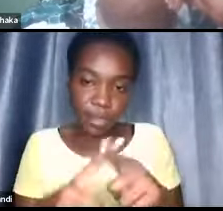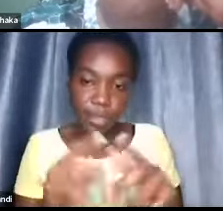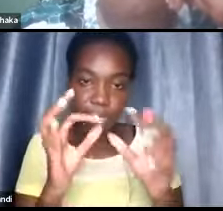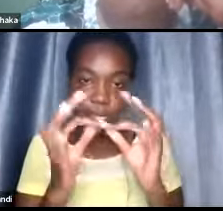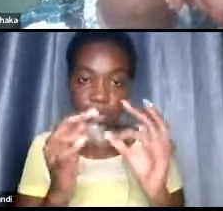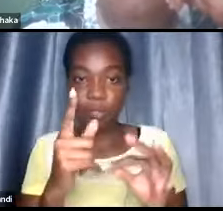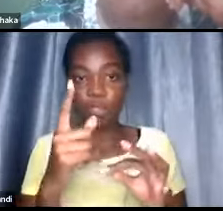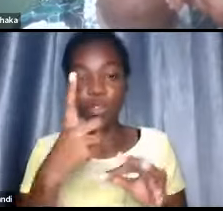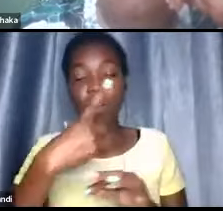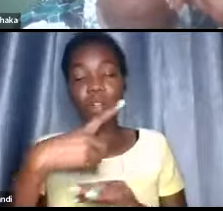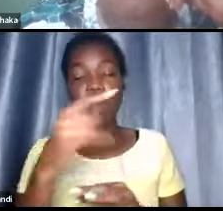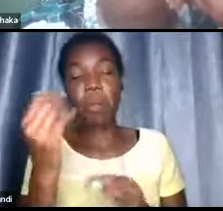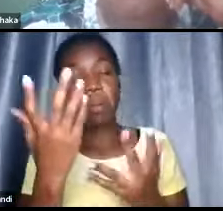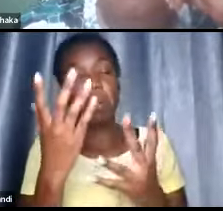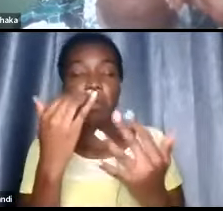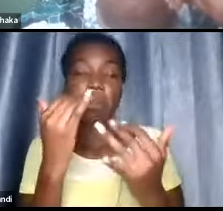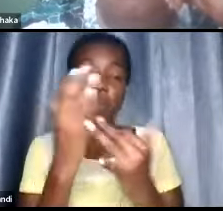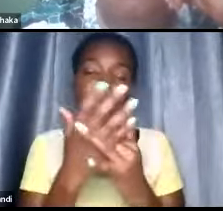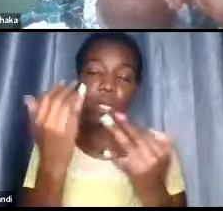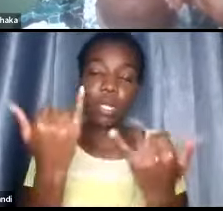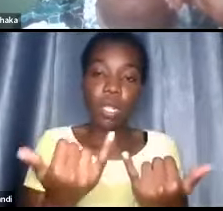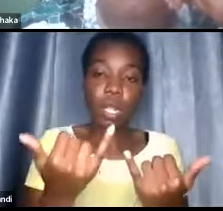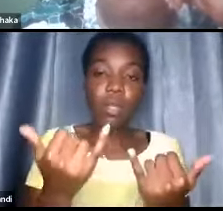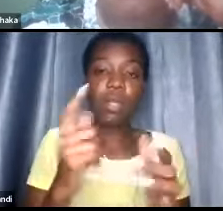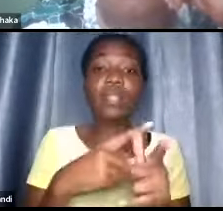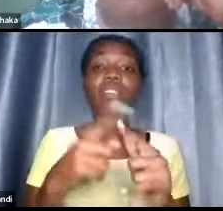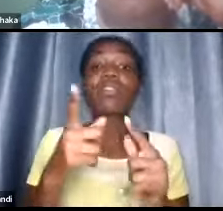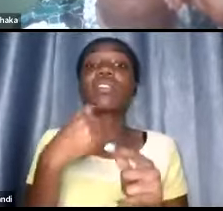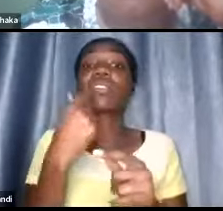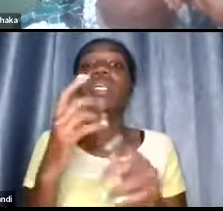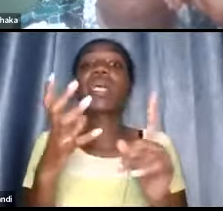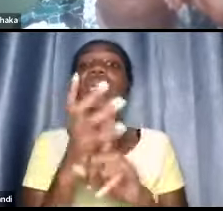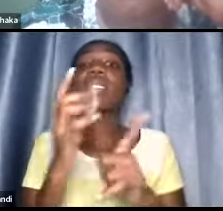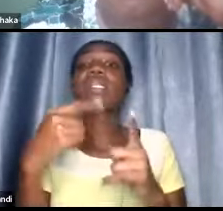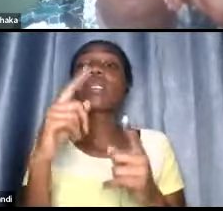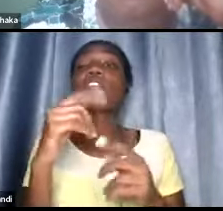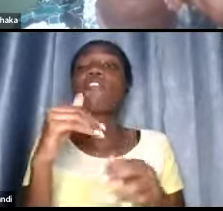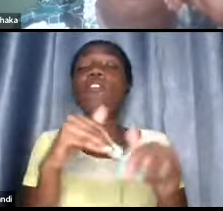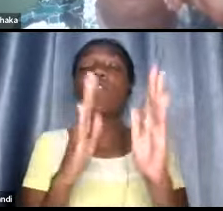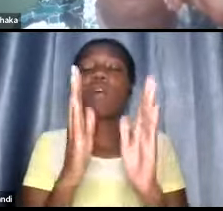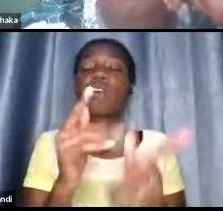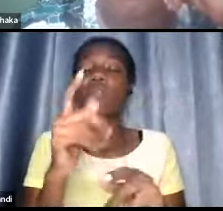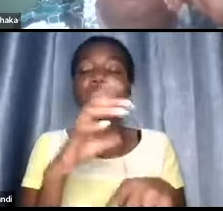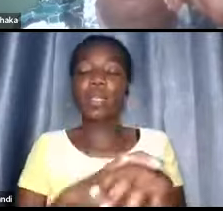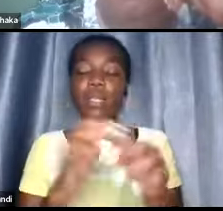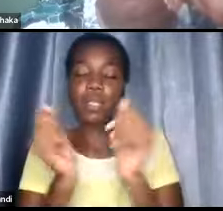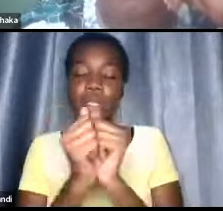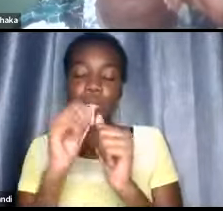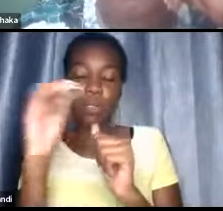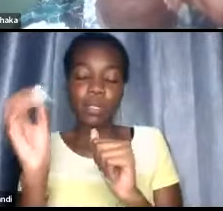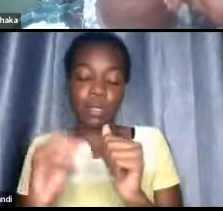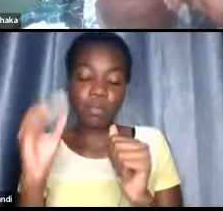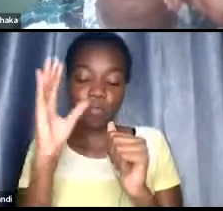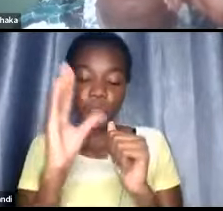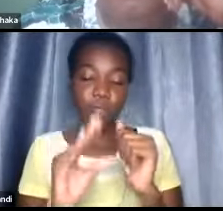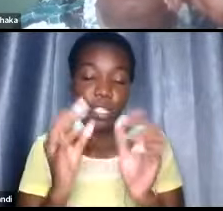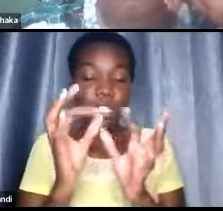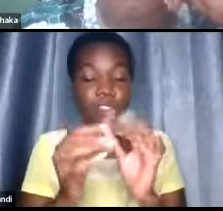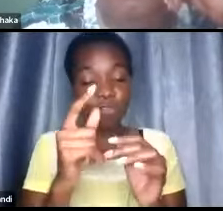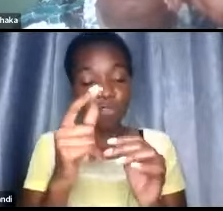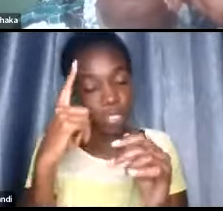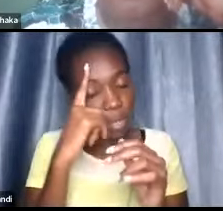now and whenever, and you mention that you're a Get It Right follower, you will get a 10% discount. This involves whether you're going to sleep, or